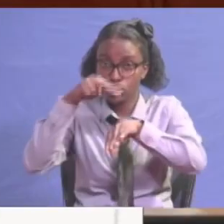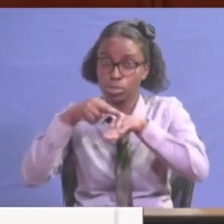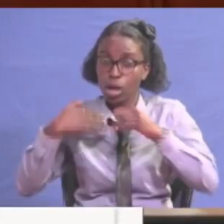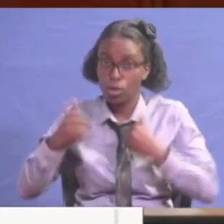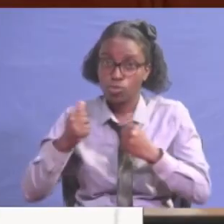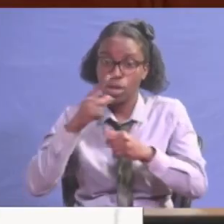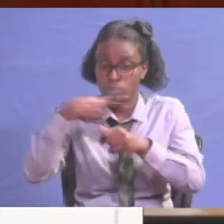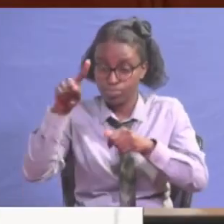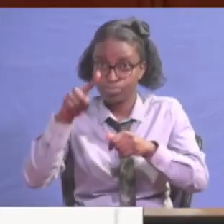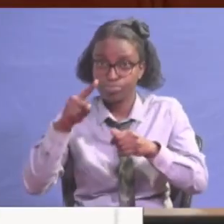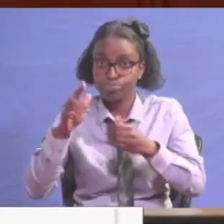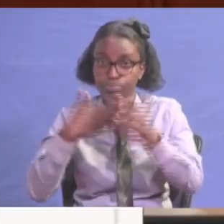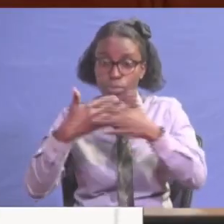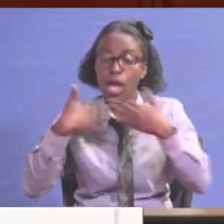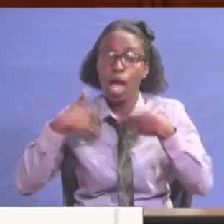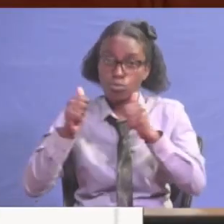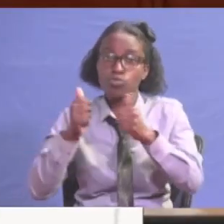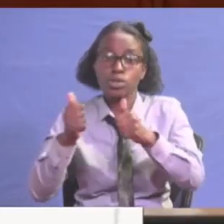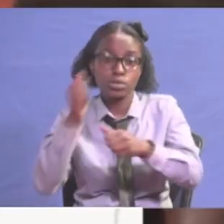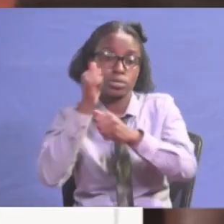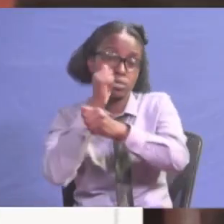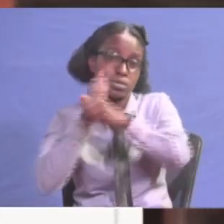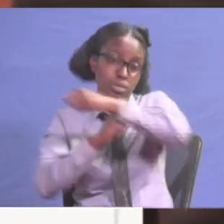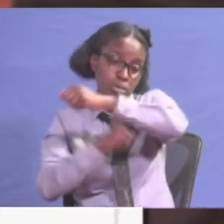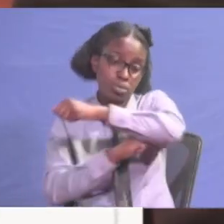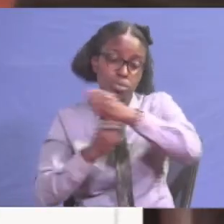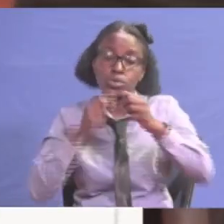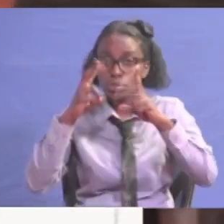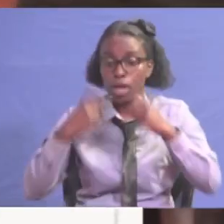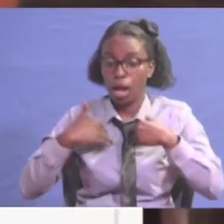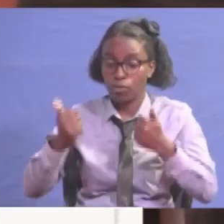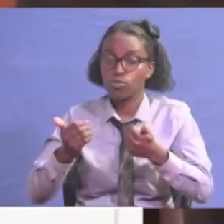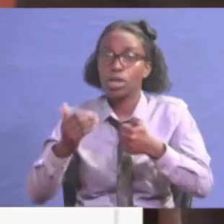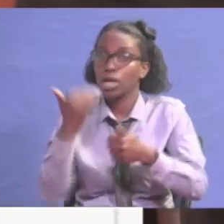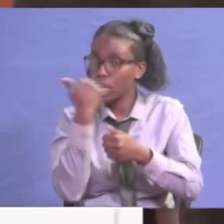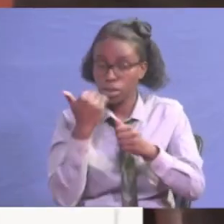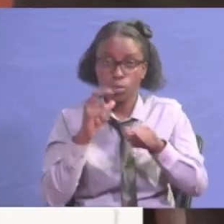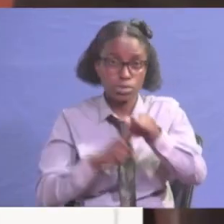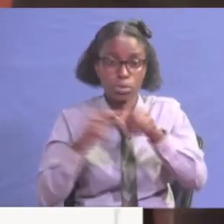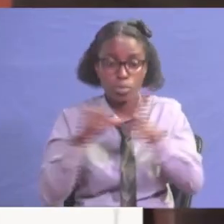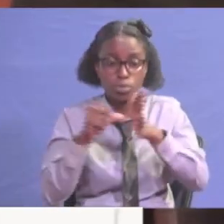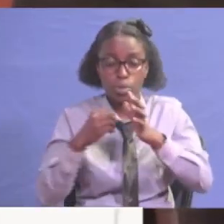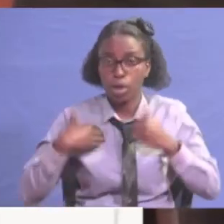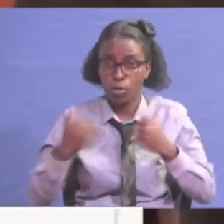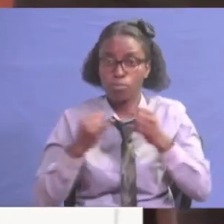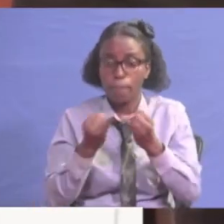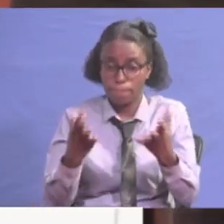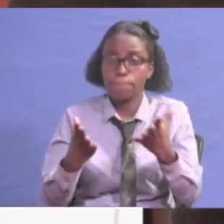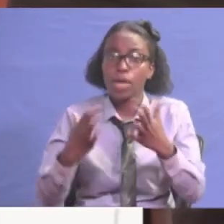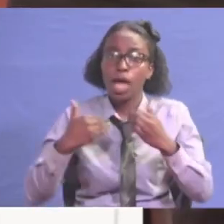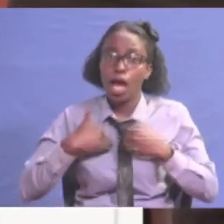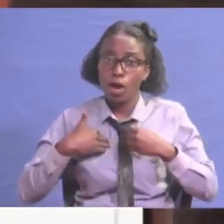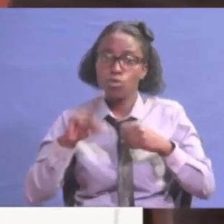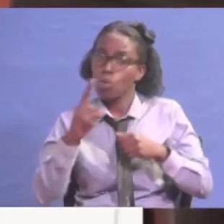signatures in support of this motion. Gachagua is accused of gross violations of the Constitution,